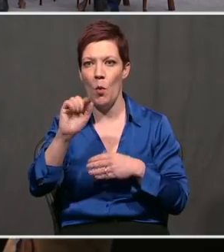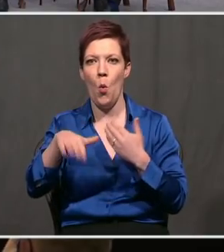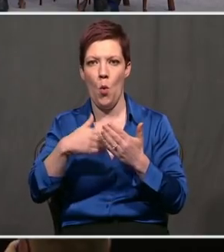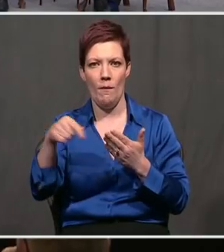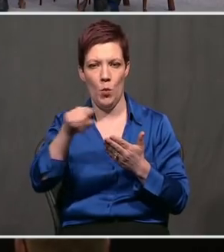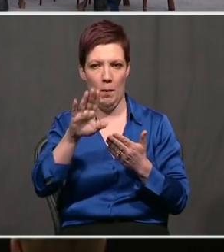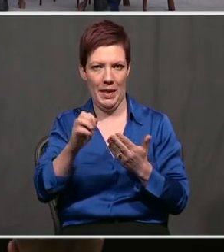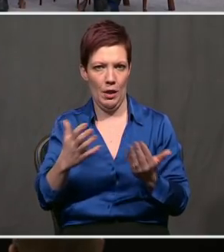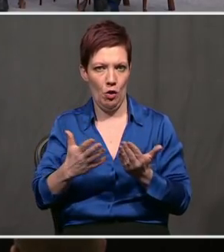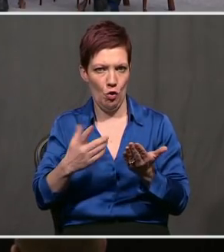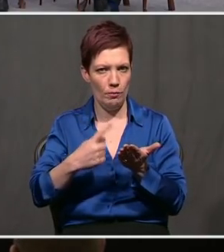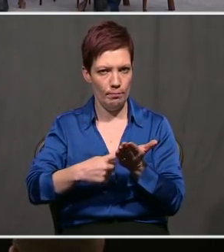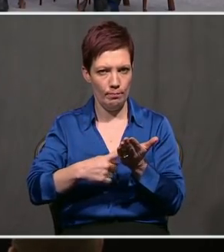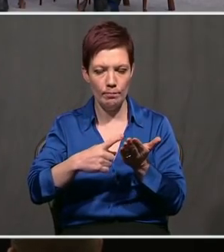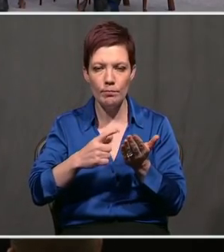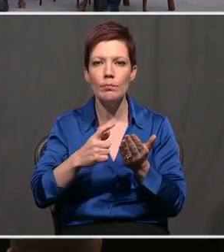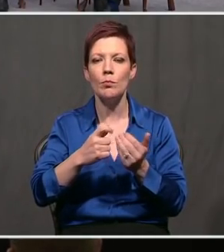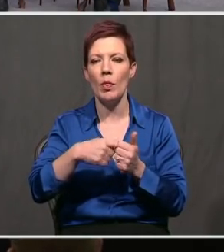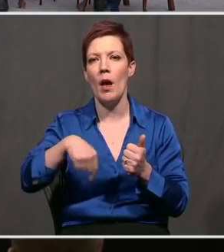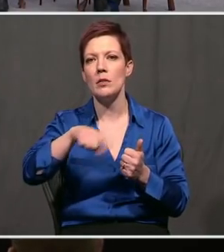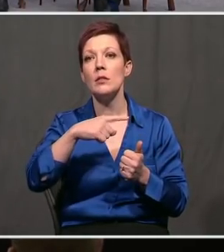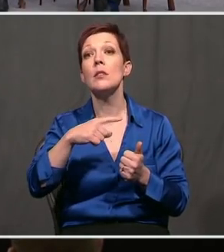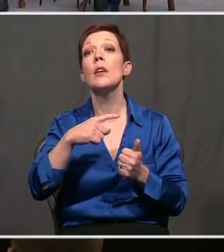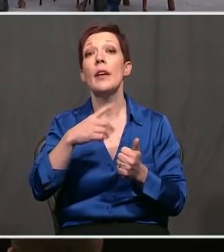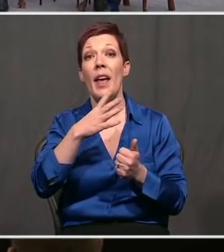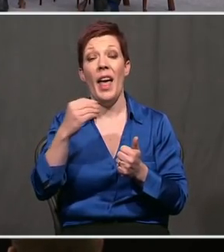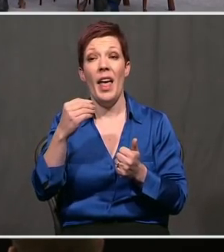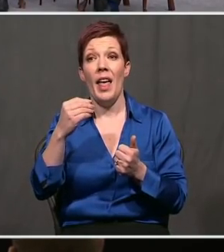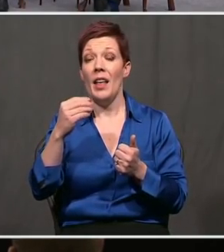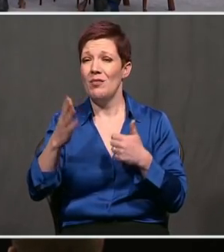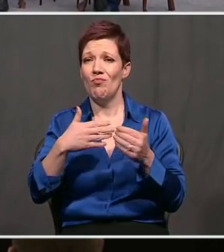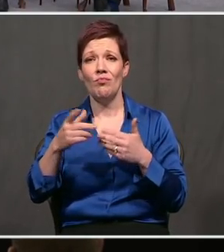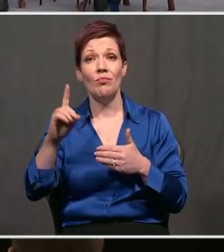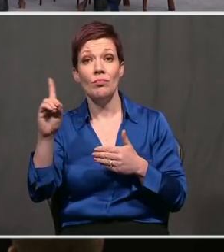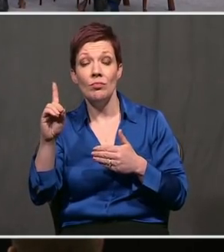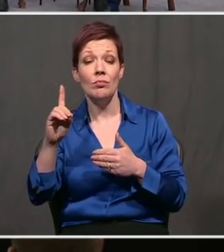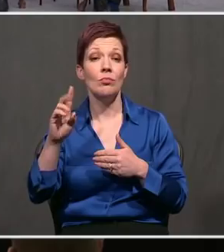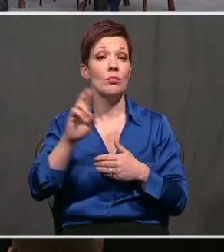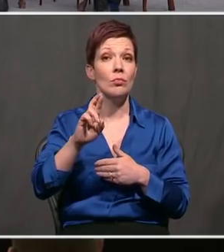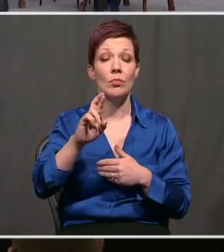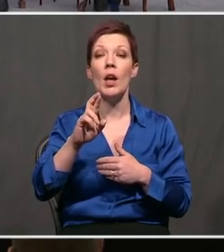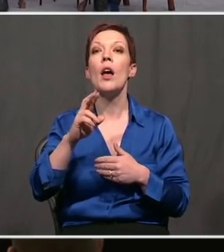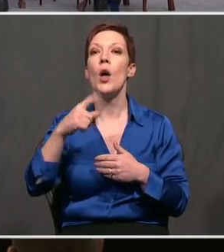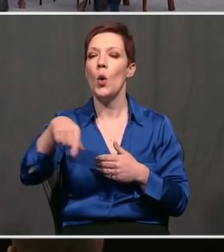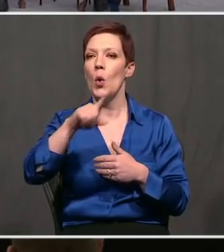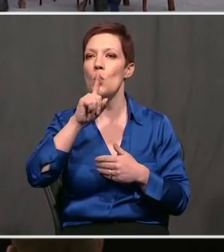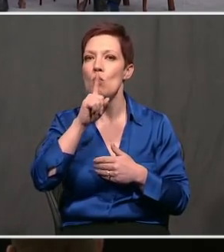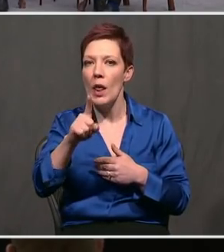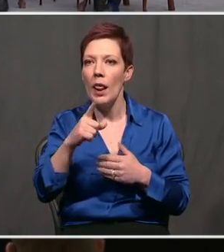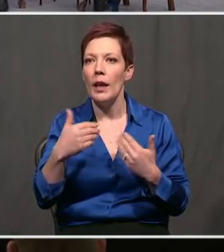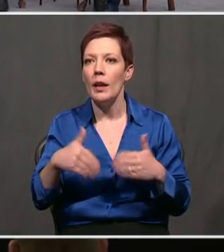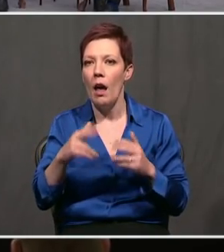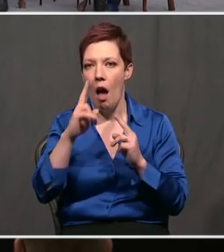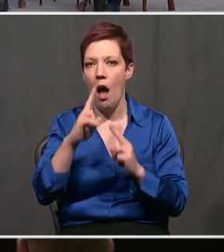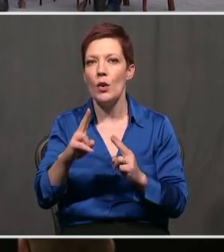incredible partners to work with on a bipartisan basis. It's been really an honor to work with each of you. So thank you for